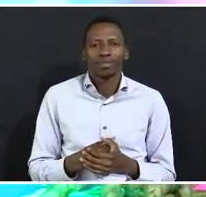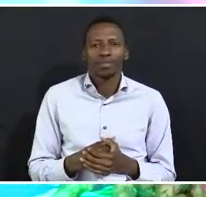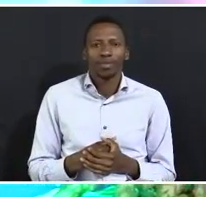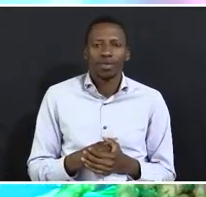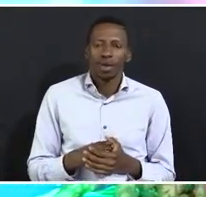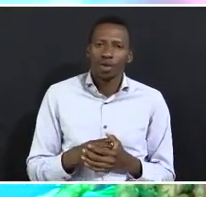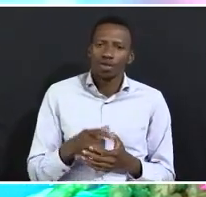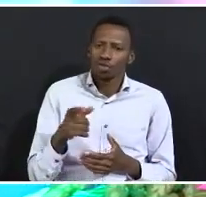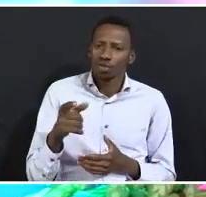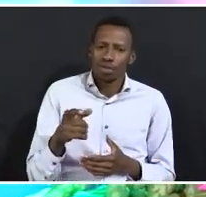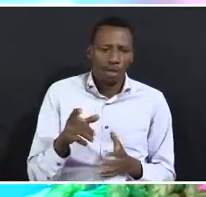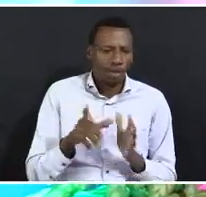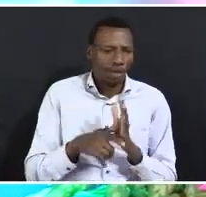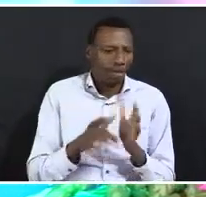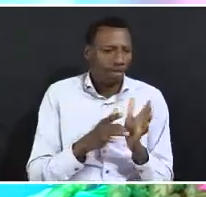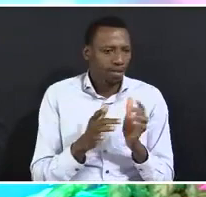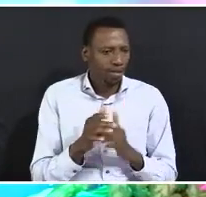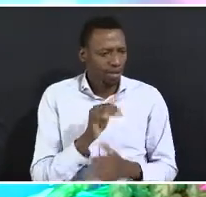what do you want?"